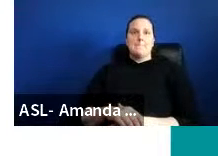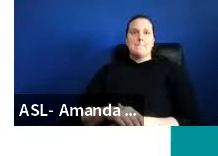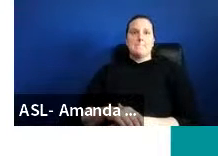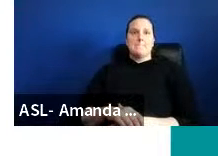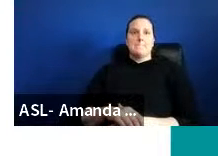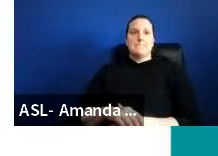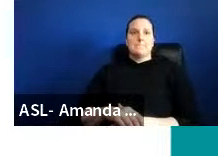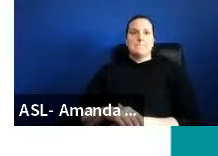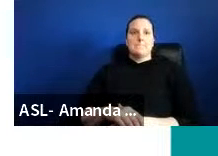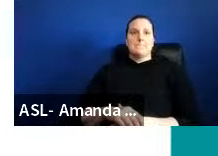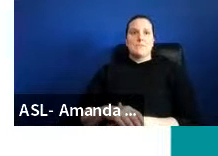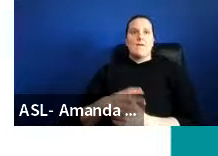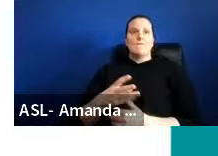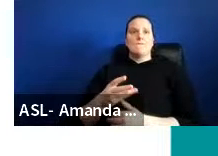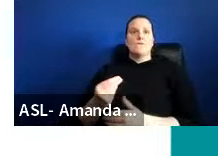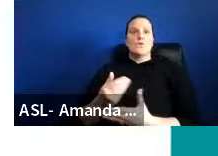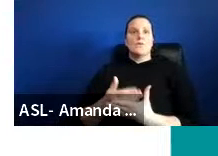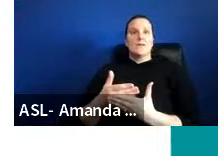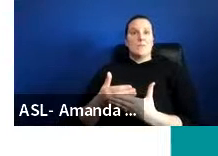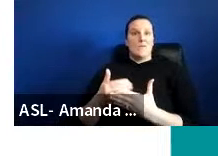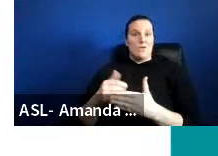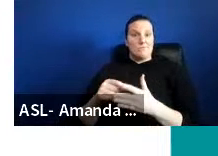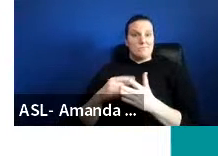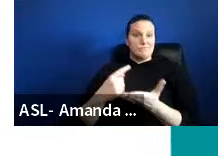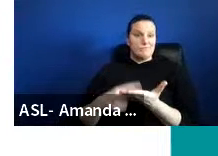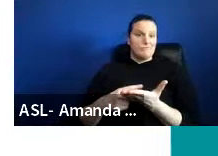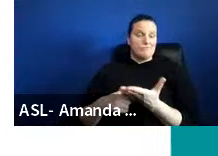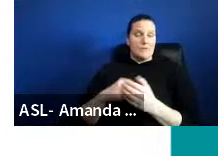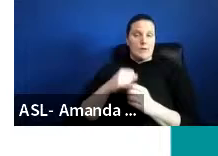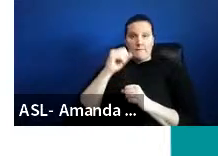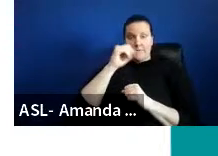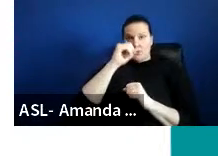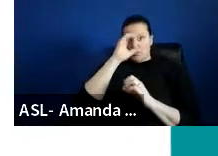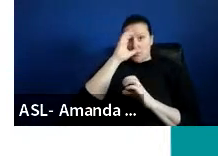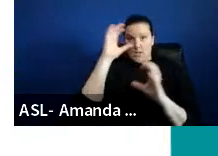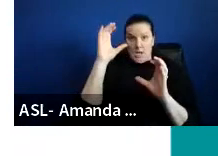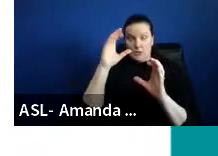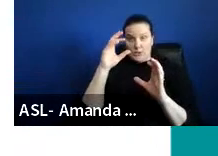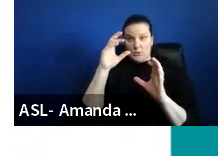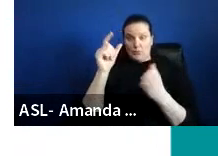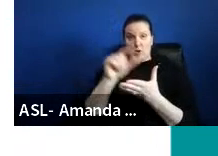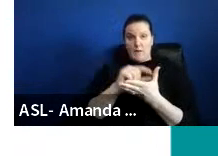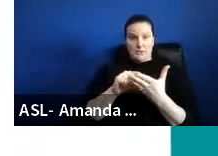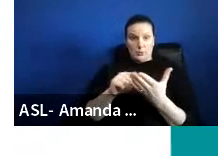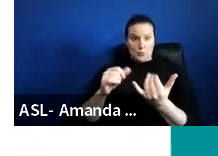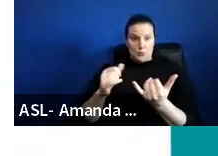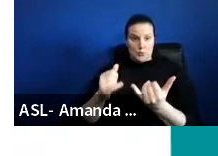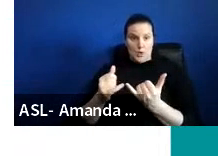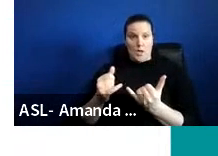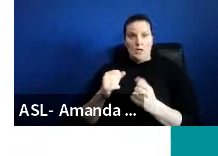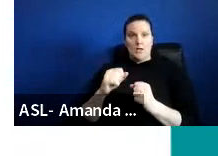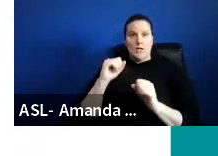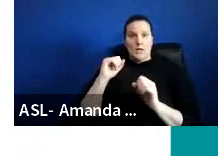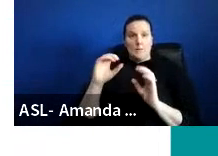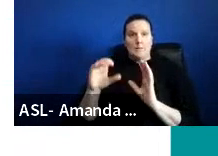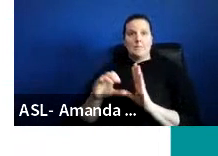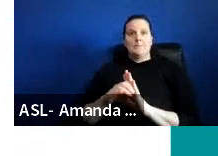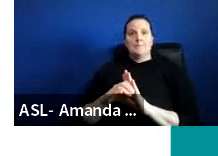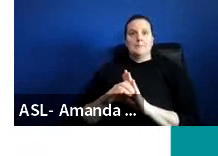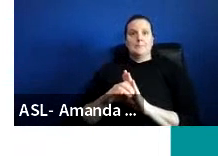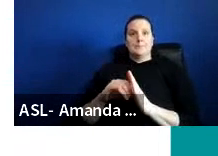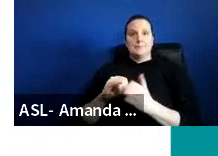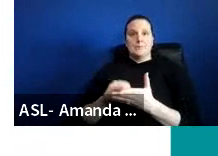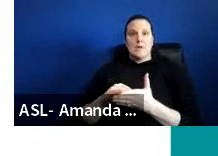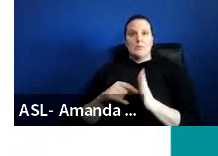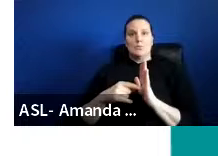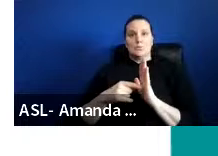A couple of things before we go to the actual visualization graphics we have today. The images that I'm going to go through